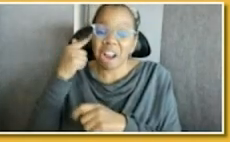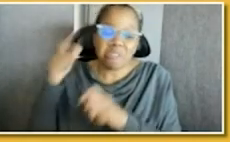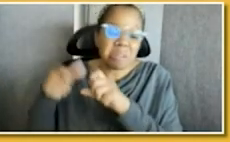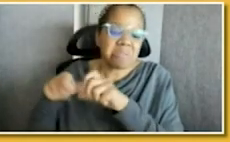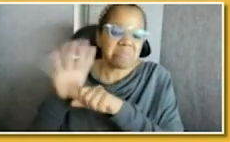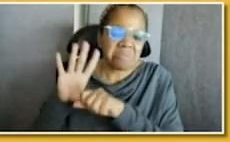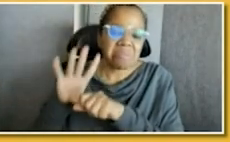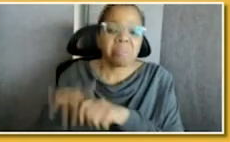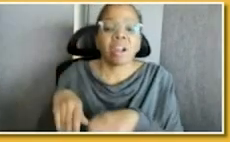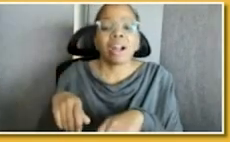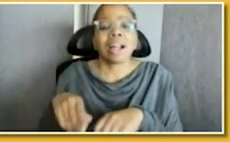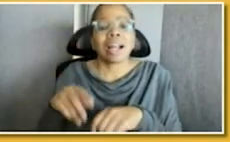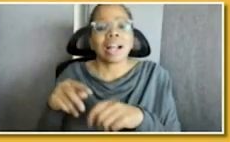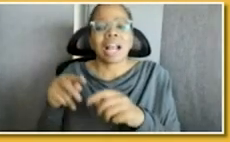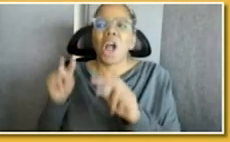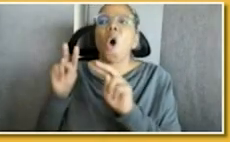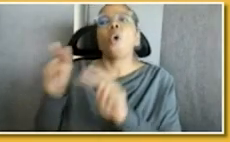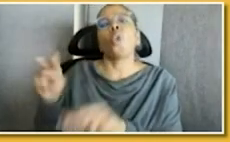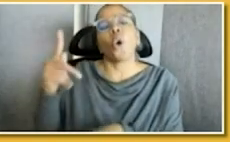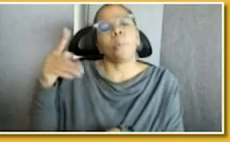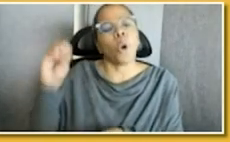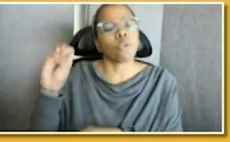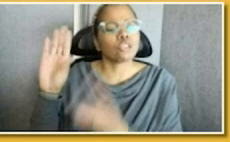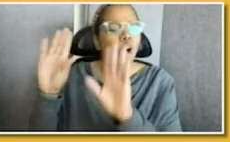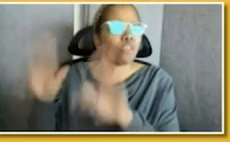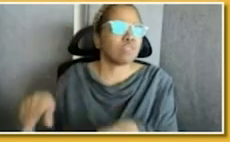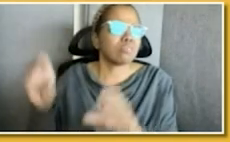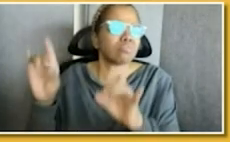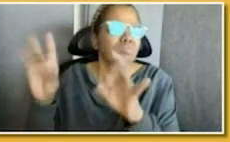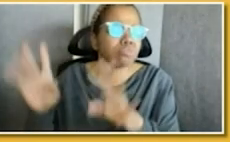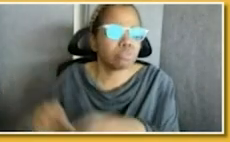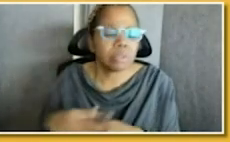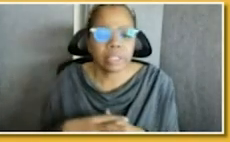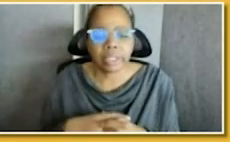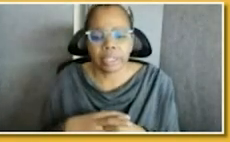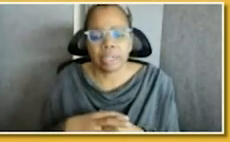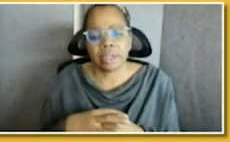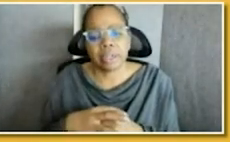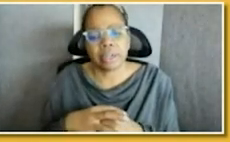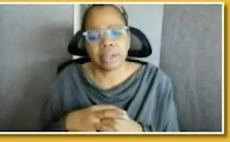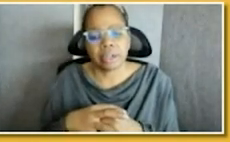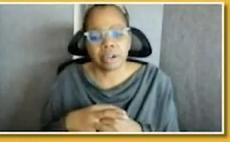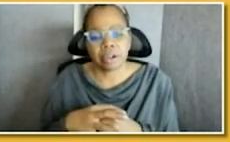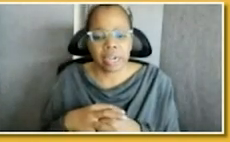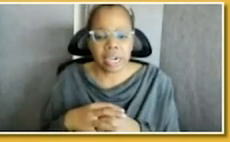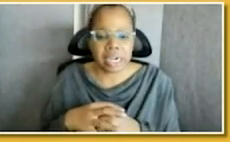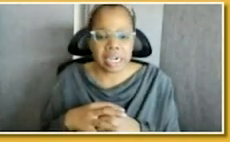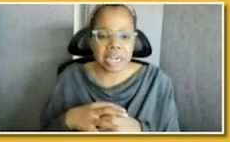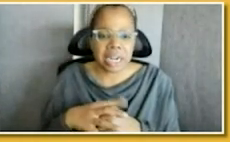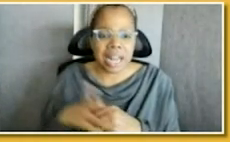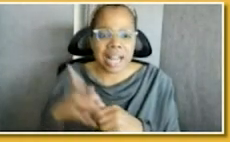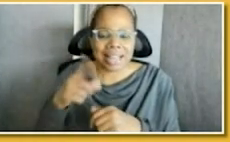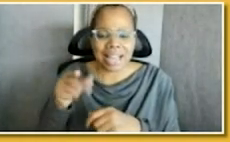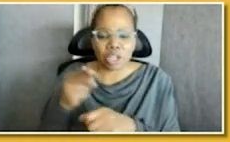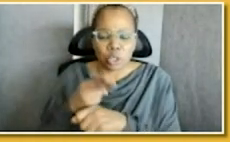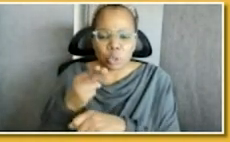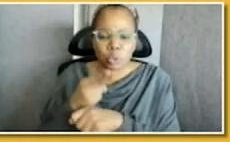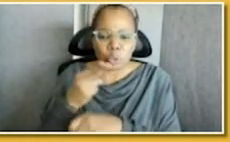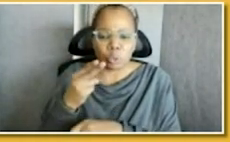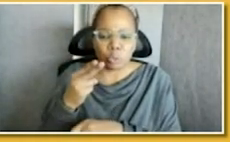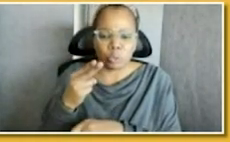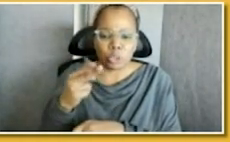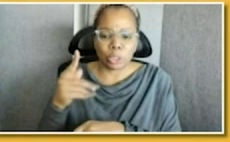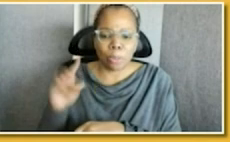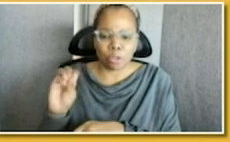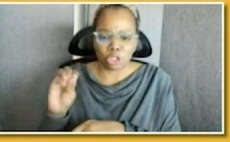post office. And so they'll, you know, basically use the Postal Service as a